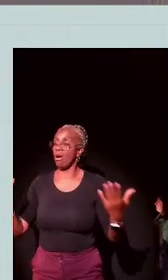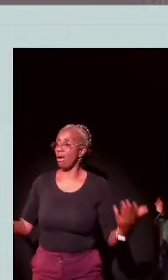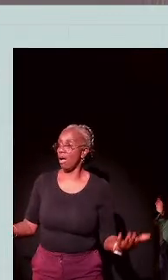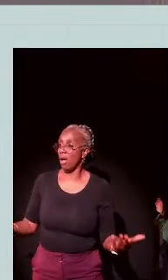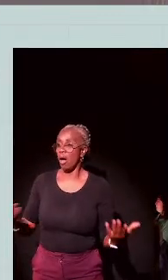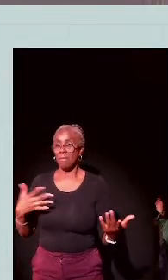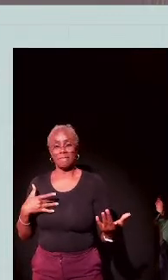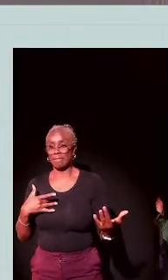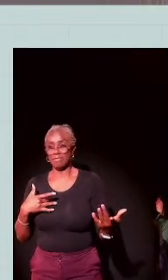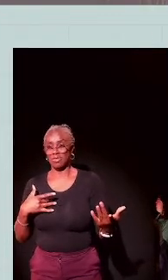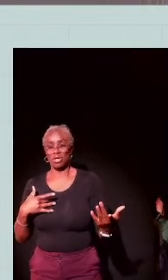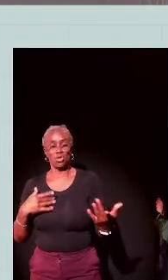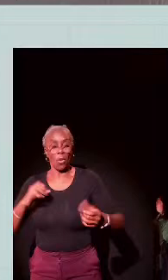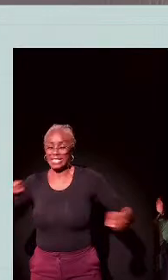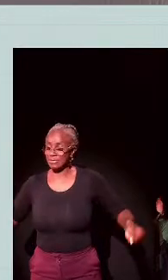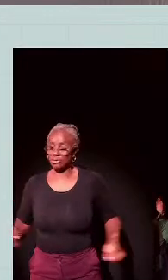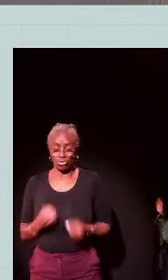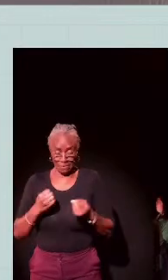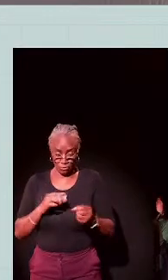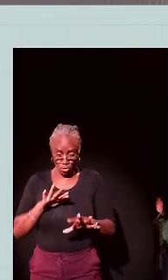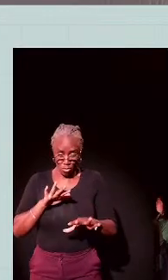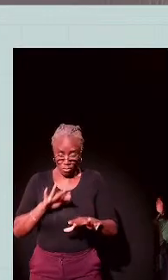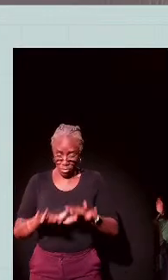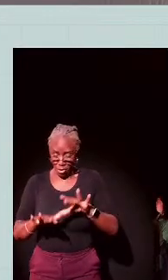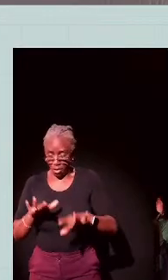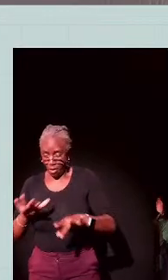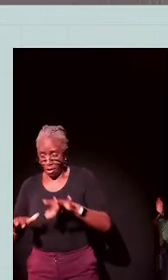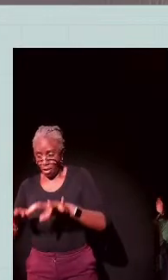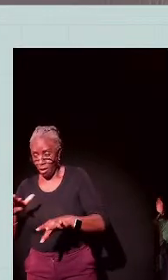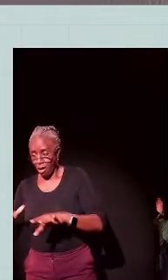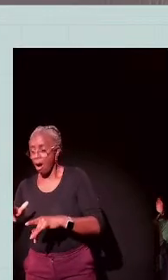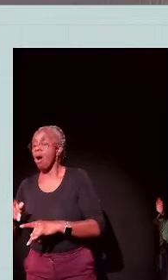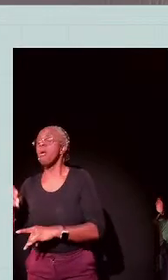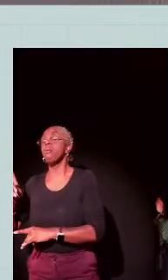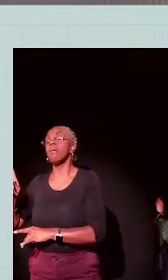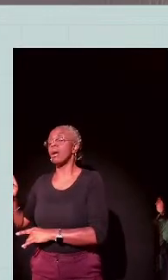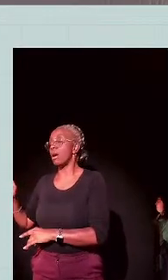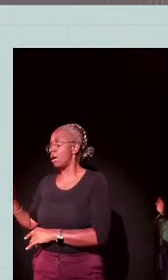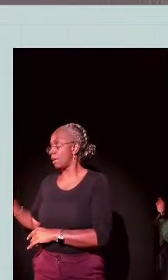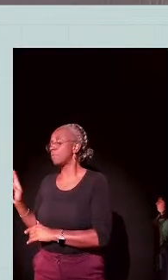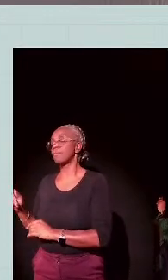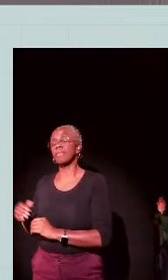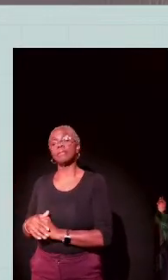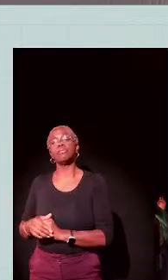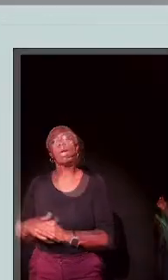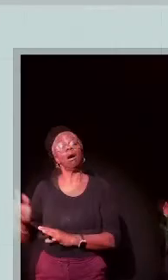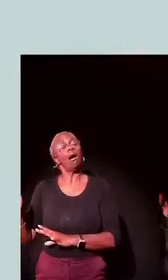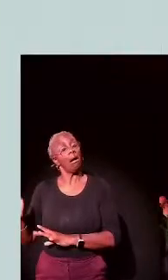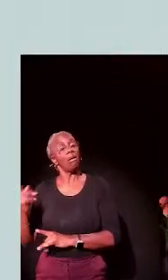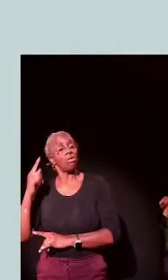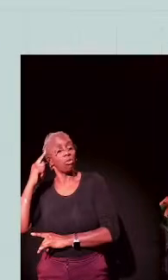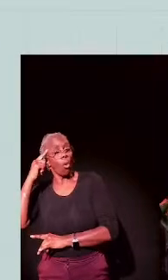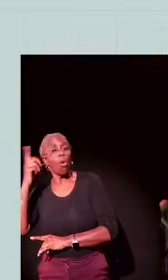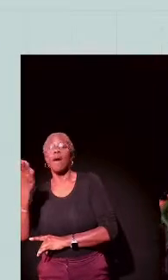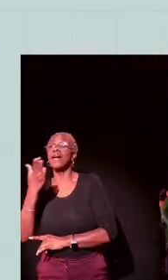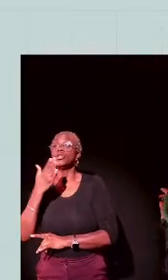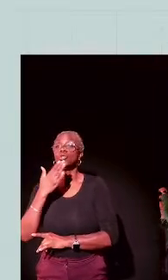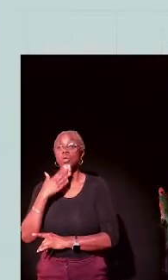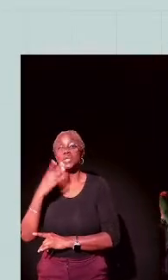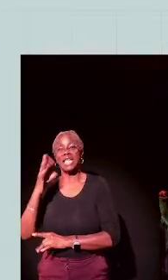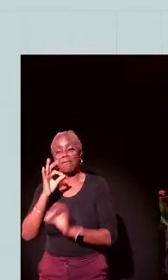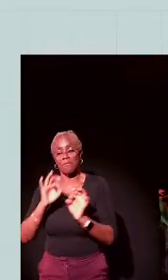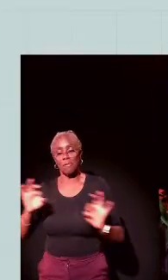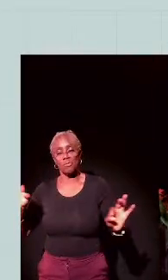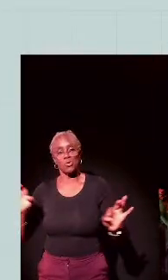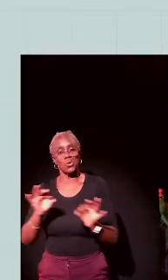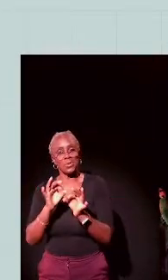apply. And that kind of led me to the kind of insight that this possibly can also be used for music making and other kinds of kind of activities